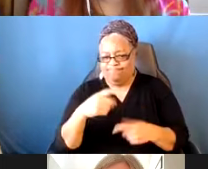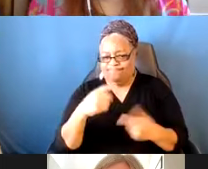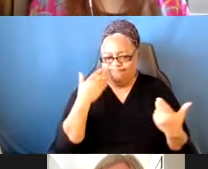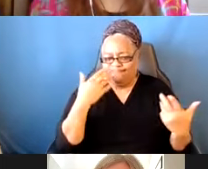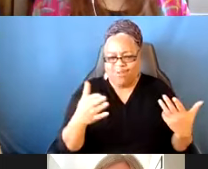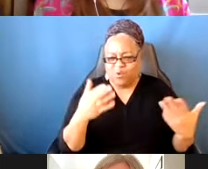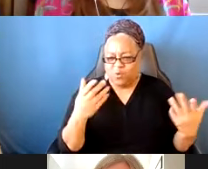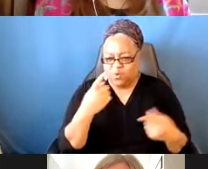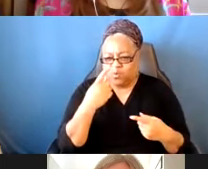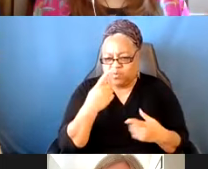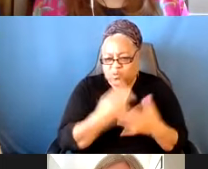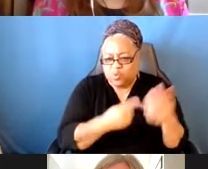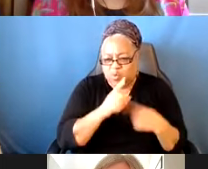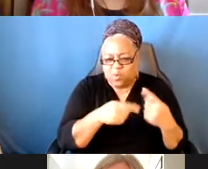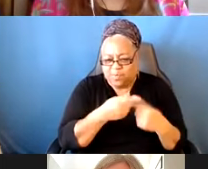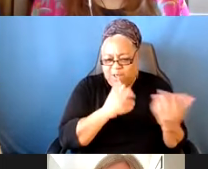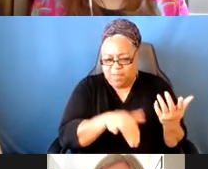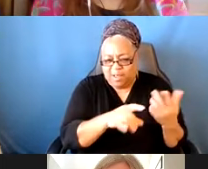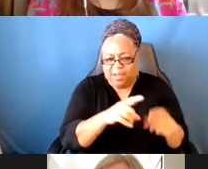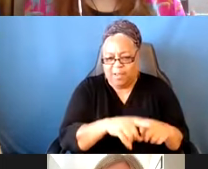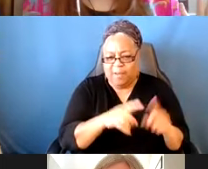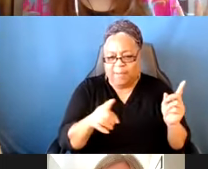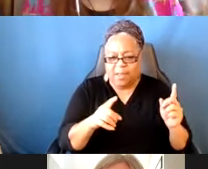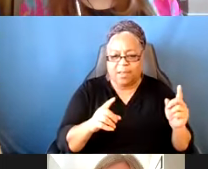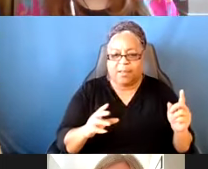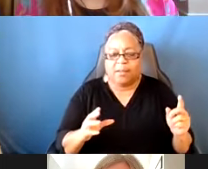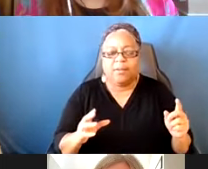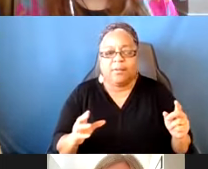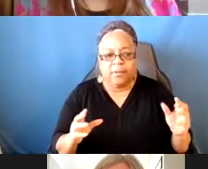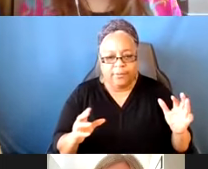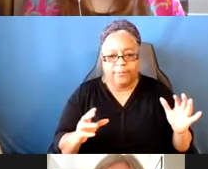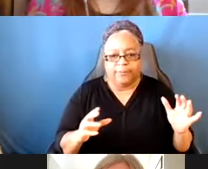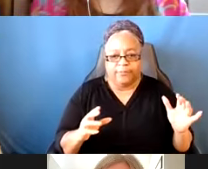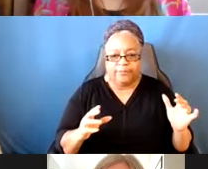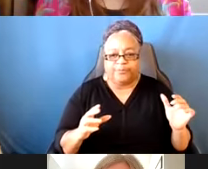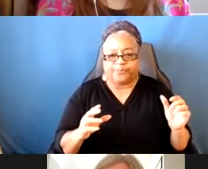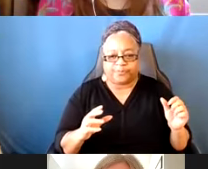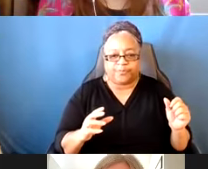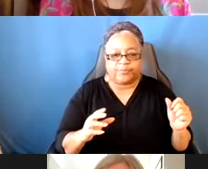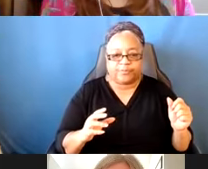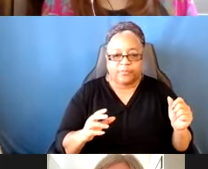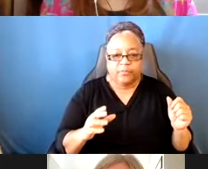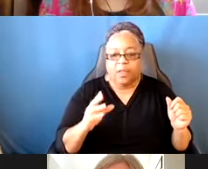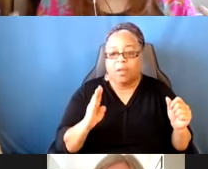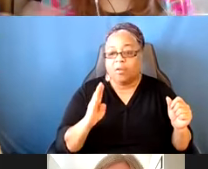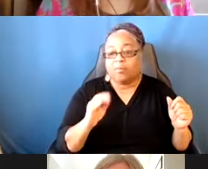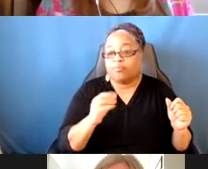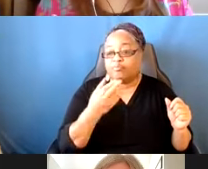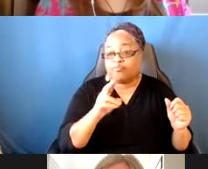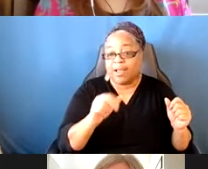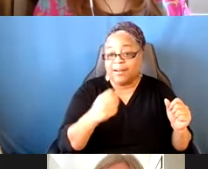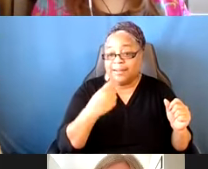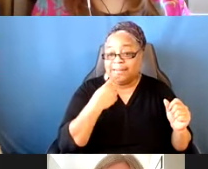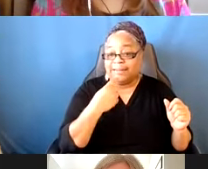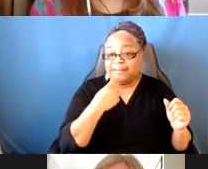about? But Brennison, who is also often running these webinars, she likens them to